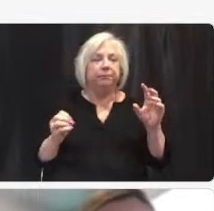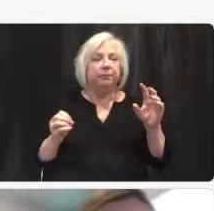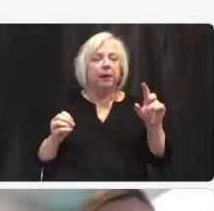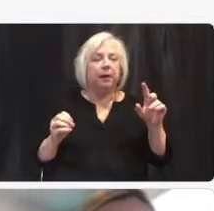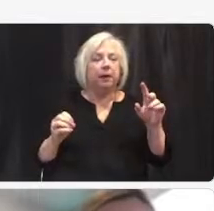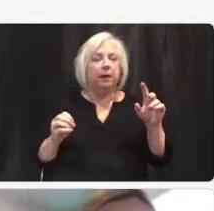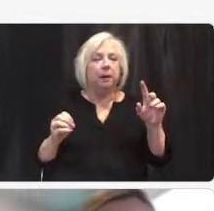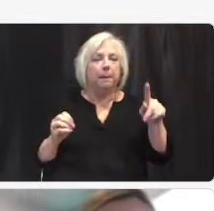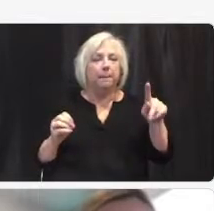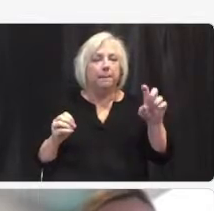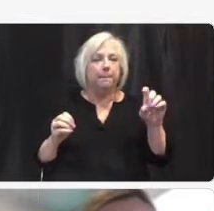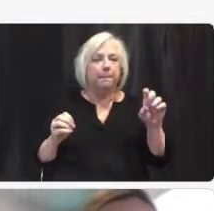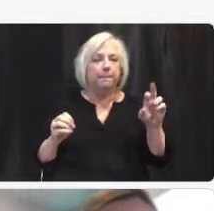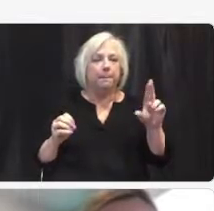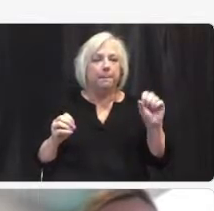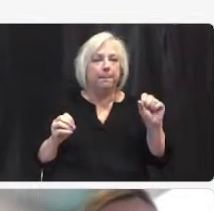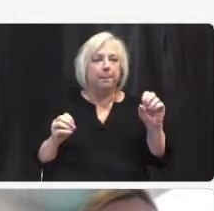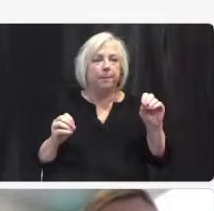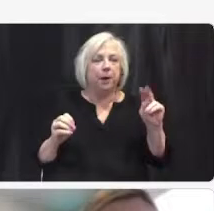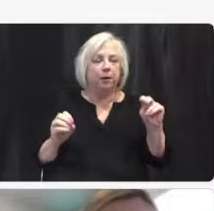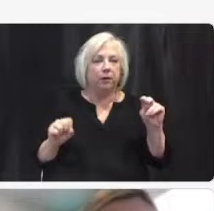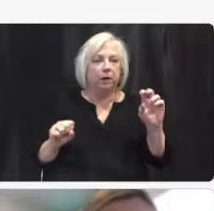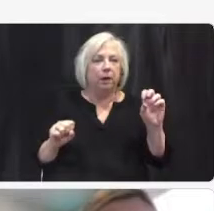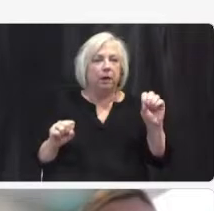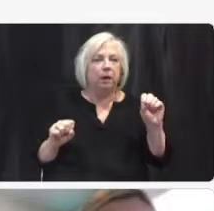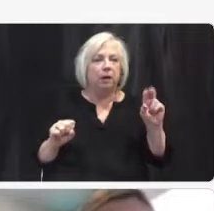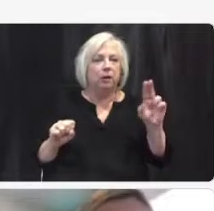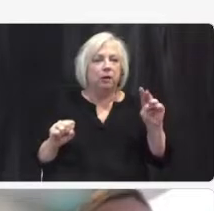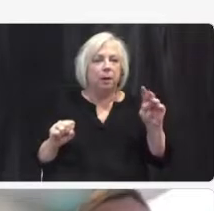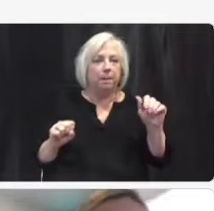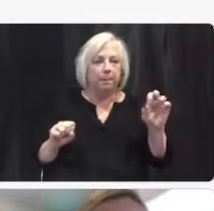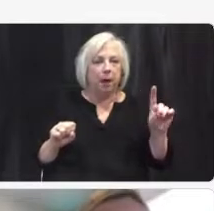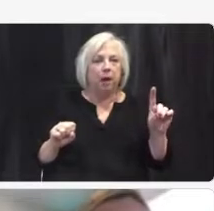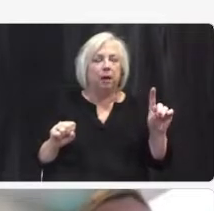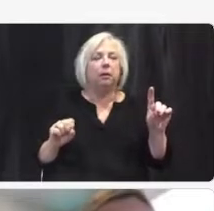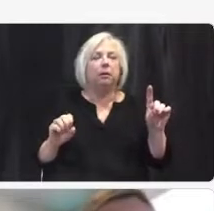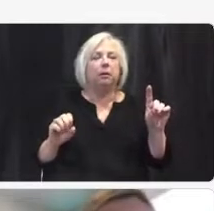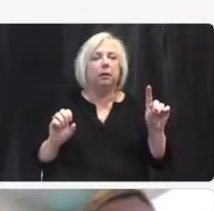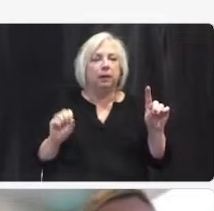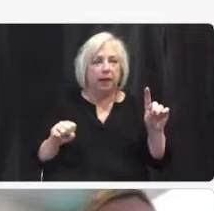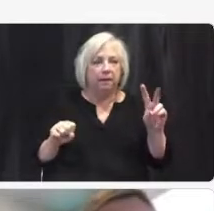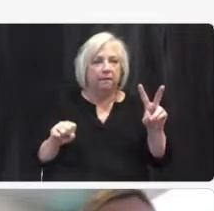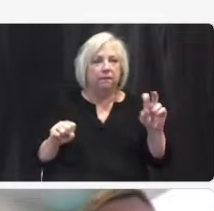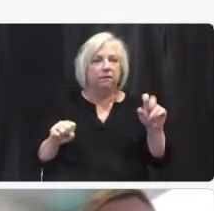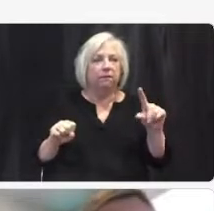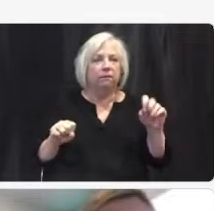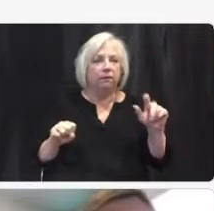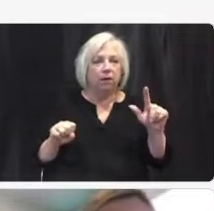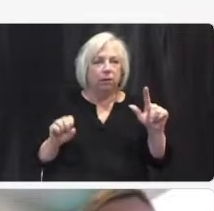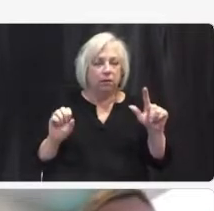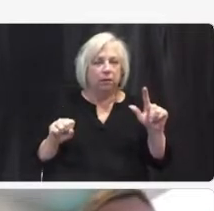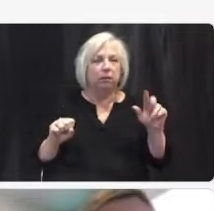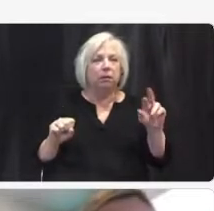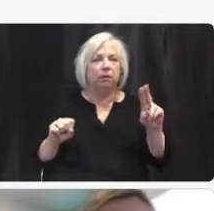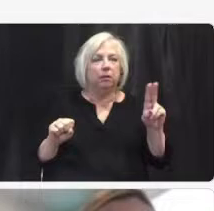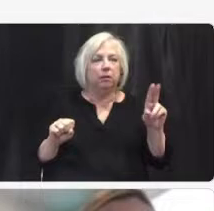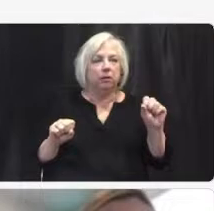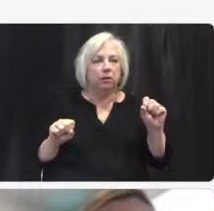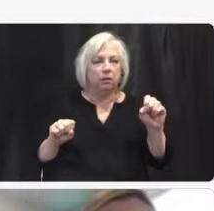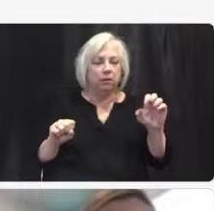Person. Yes. Samad. Yes. Vogel. Yes. Russell.